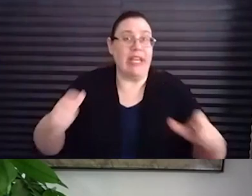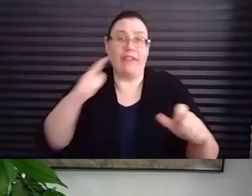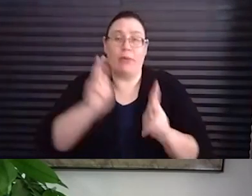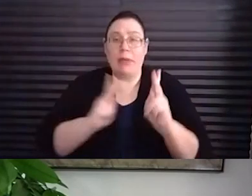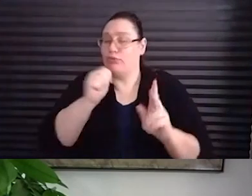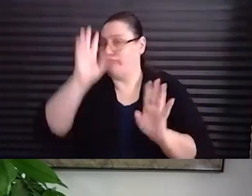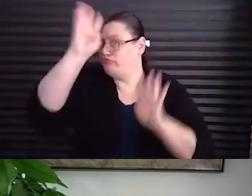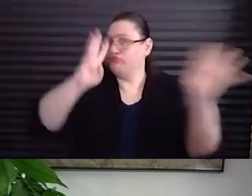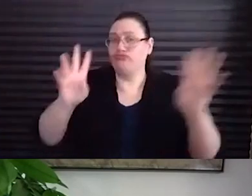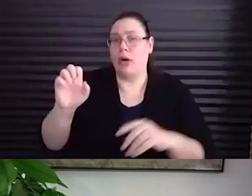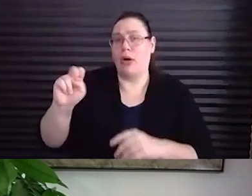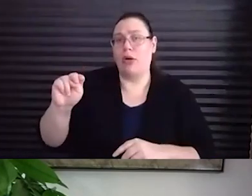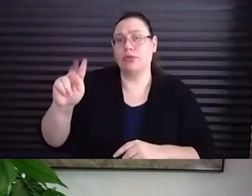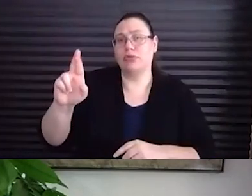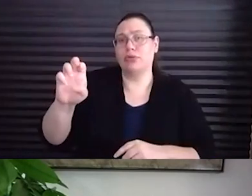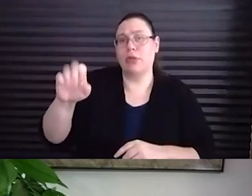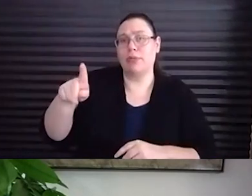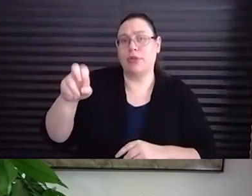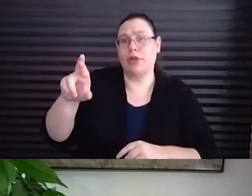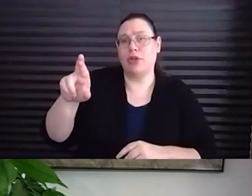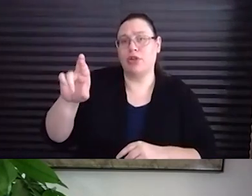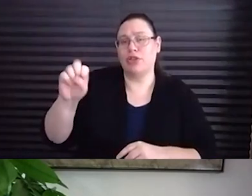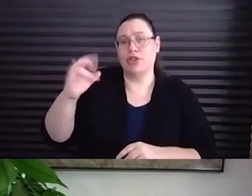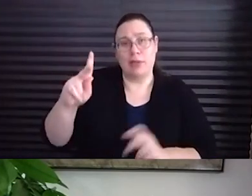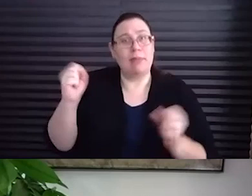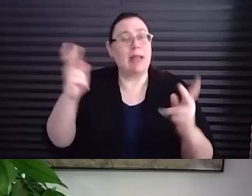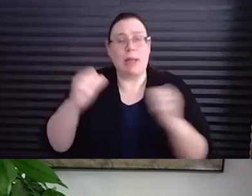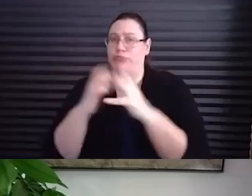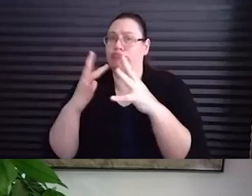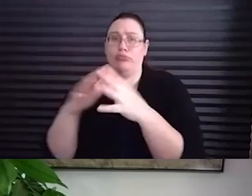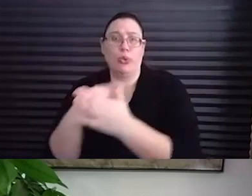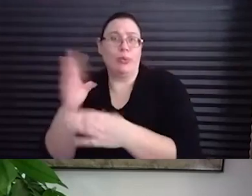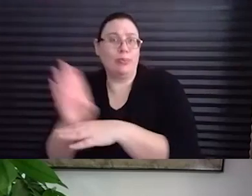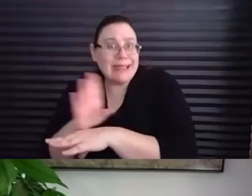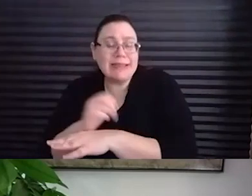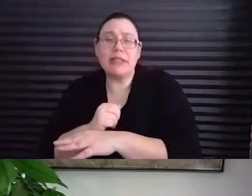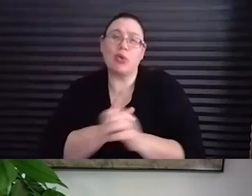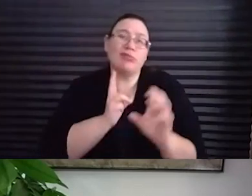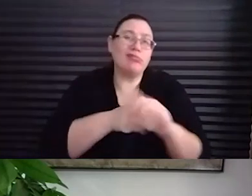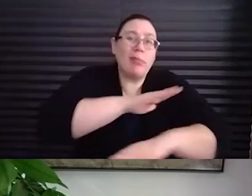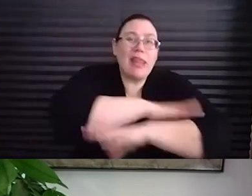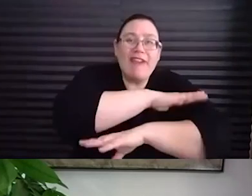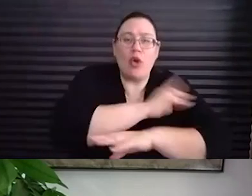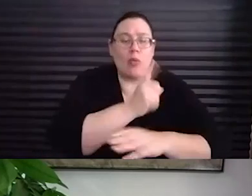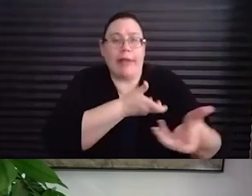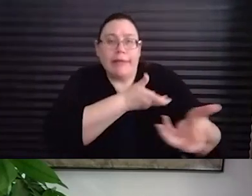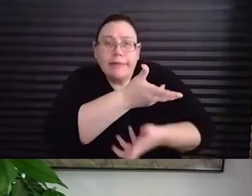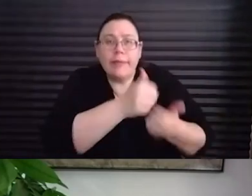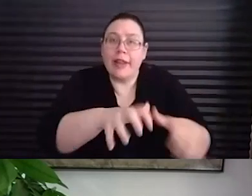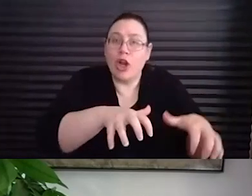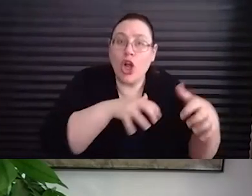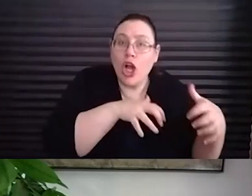lot of new creators starting new businesses, or they're jumping on platforms where they can interact with their audience and